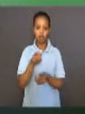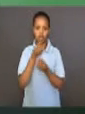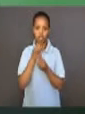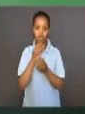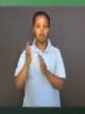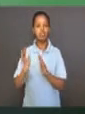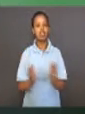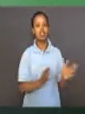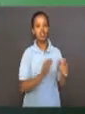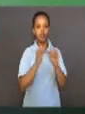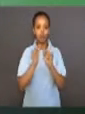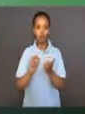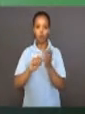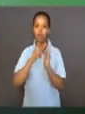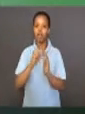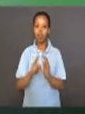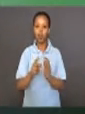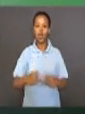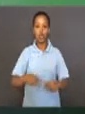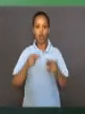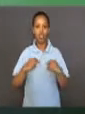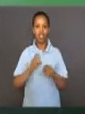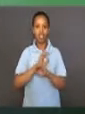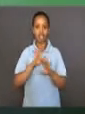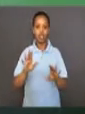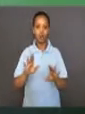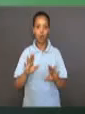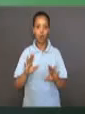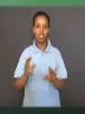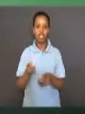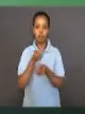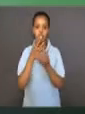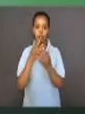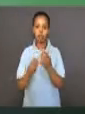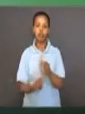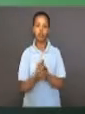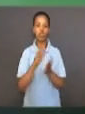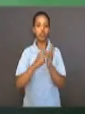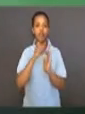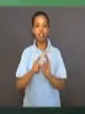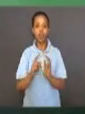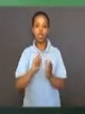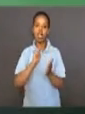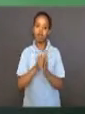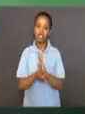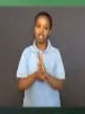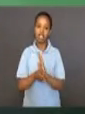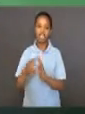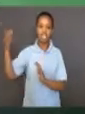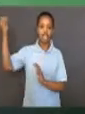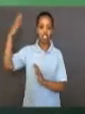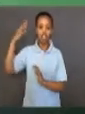food through non-living food sources, such as energy from